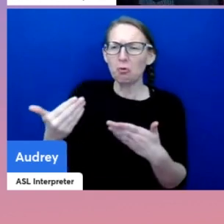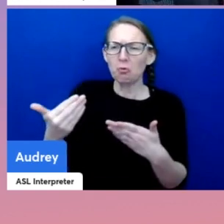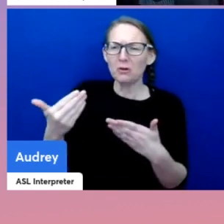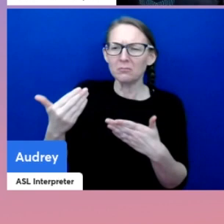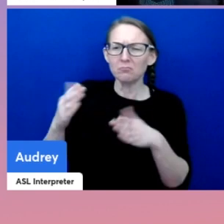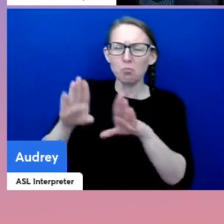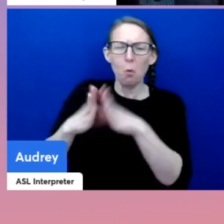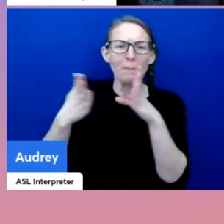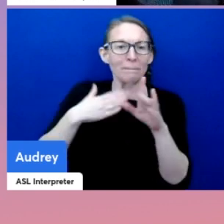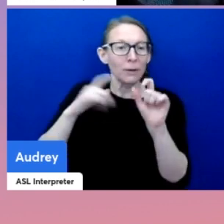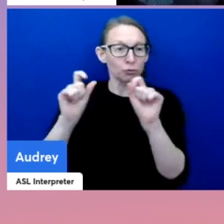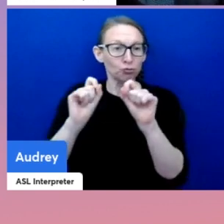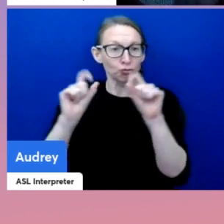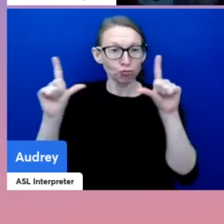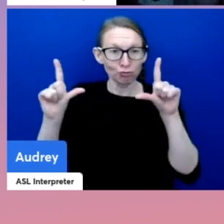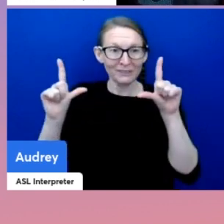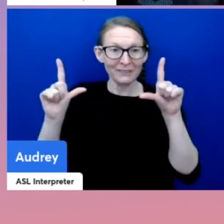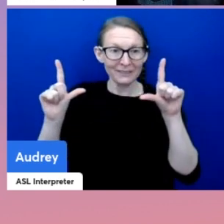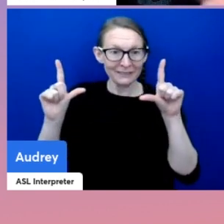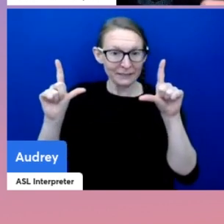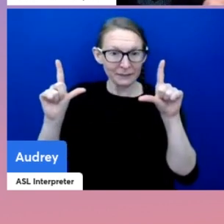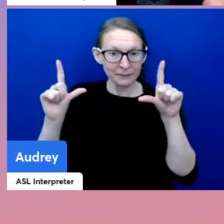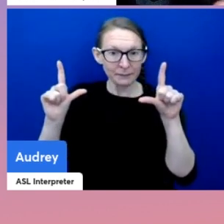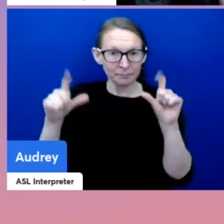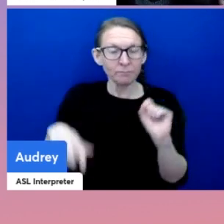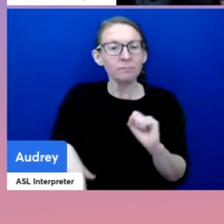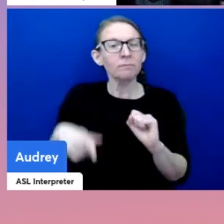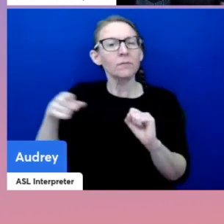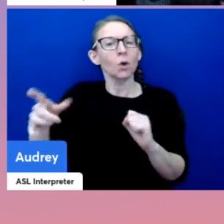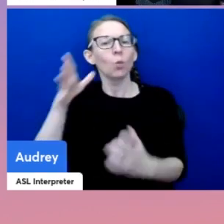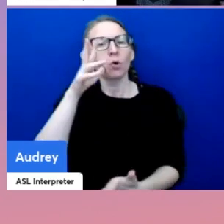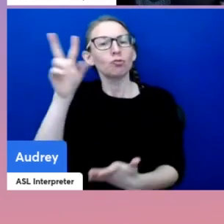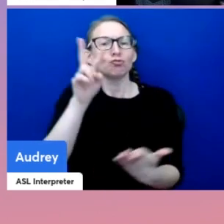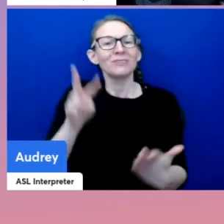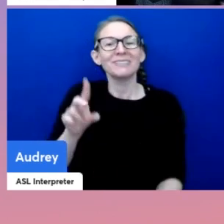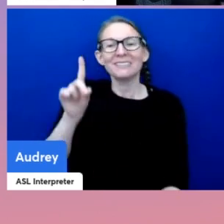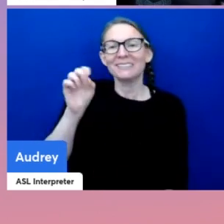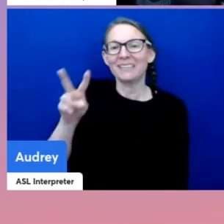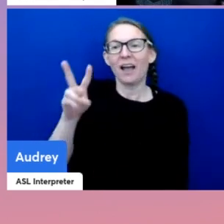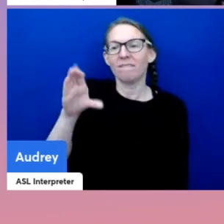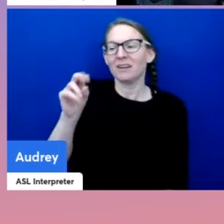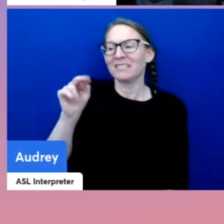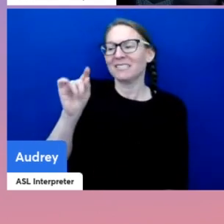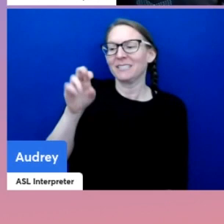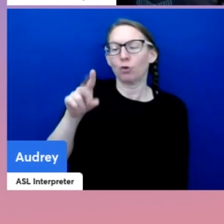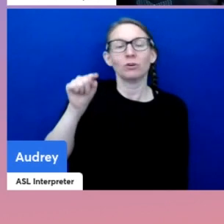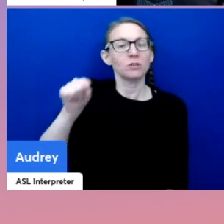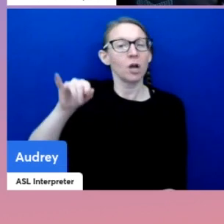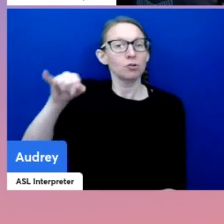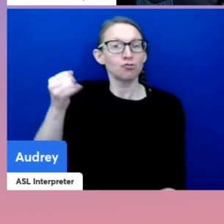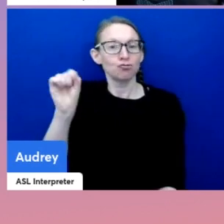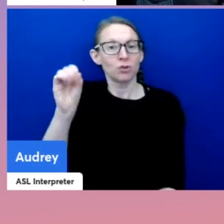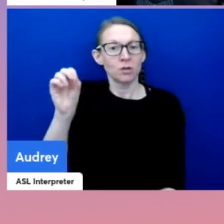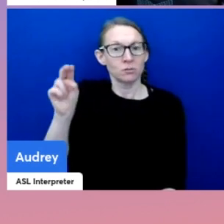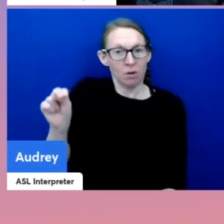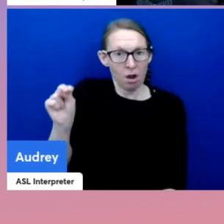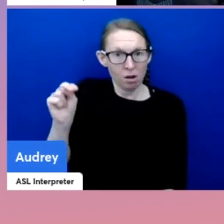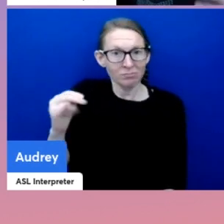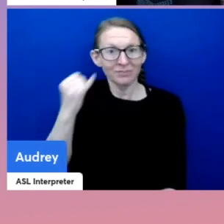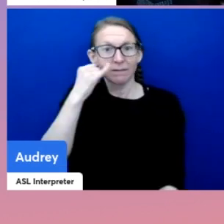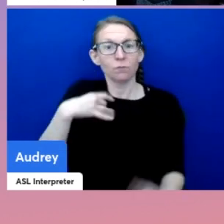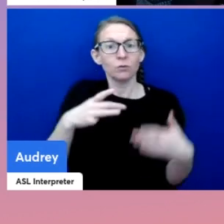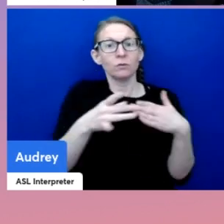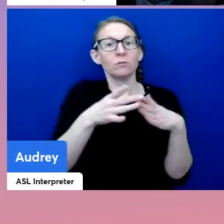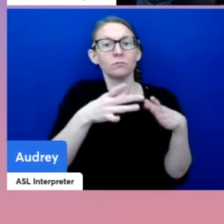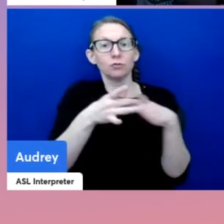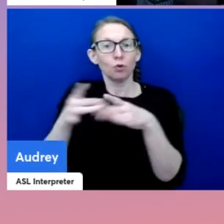open up my screen a little bit, is it will read a dev container.json. And firstly, it will get directed to a Docker